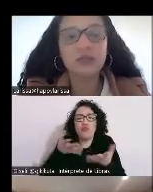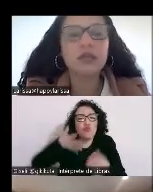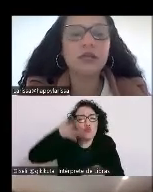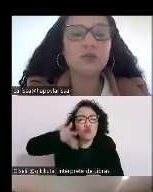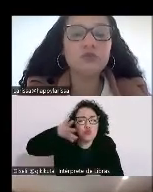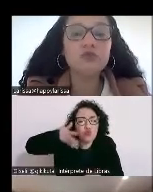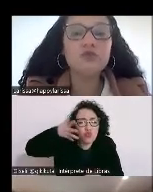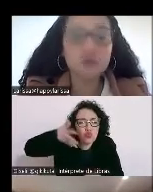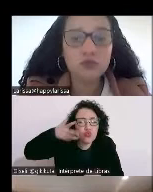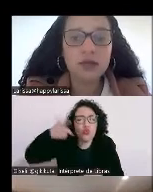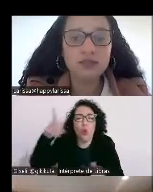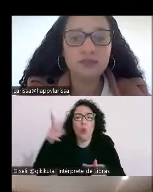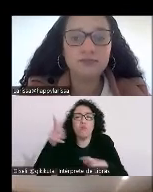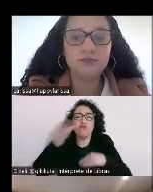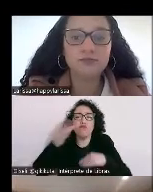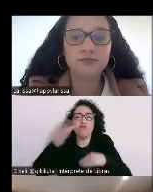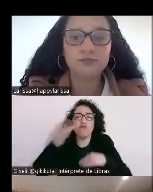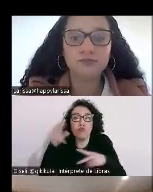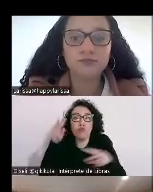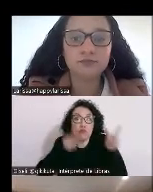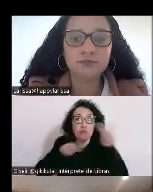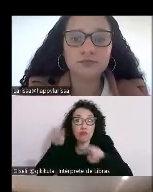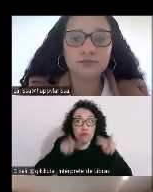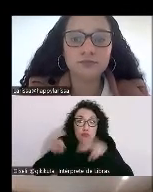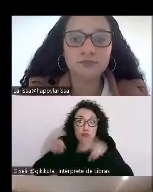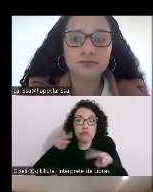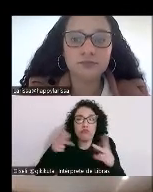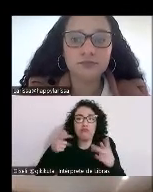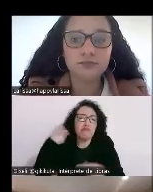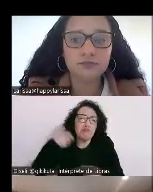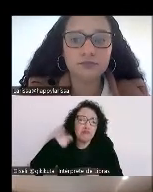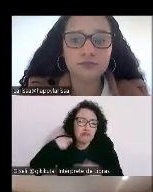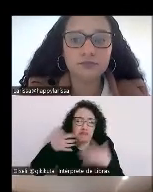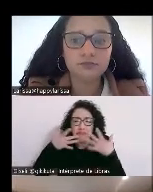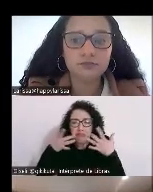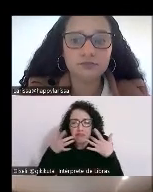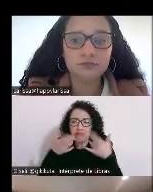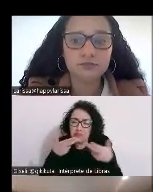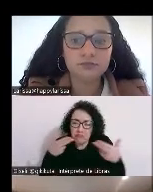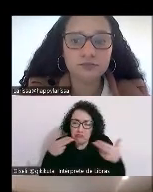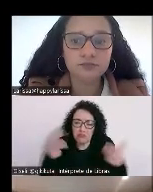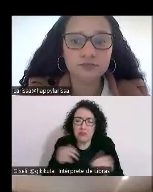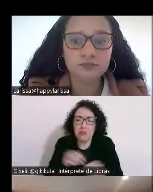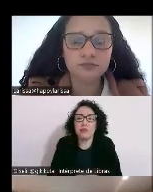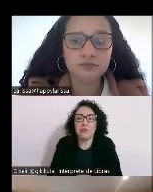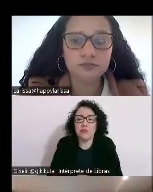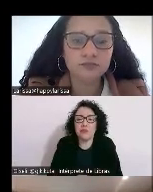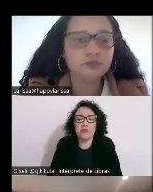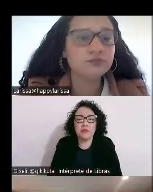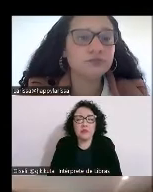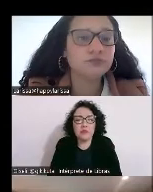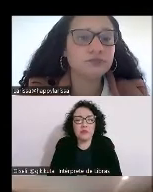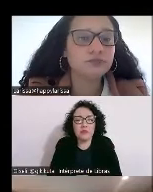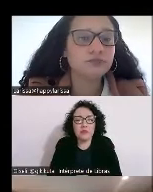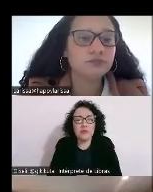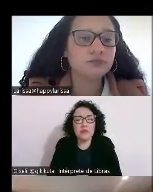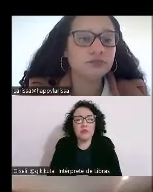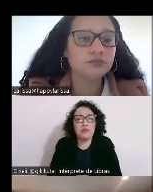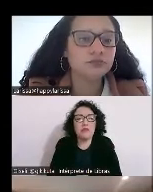fala e produtos visuais. Another important part of our model is a thing that we